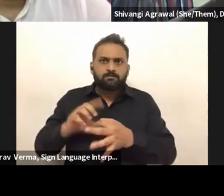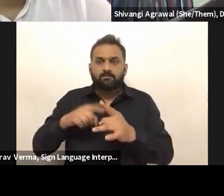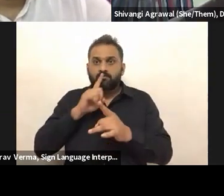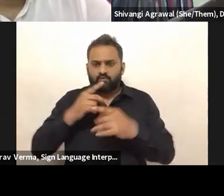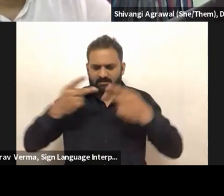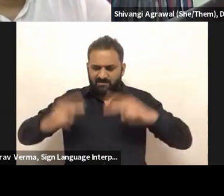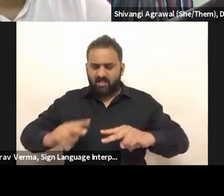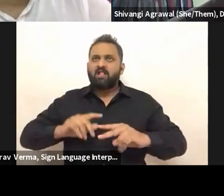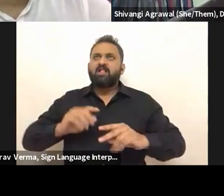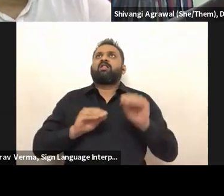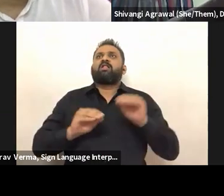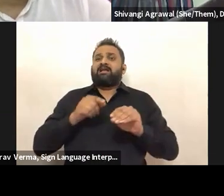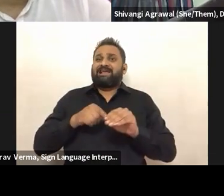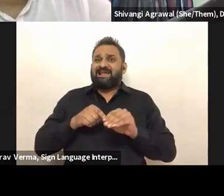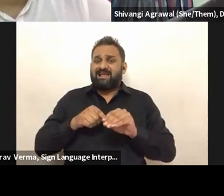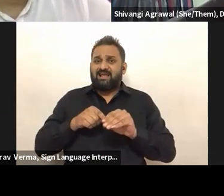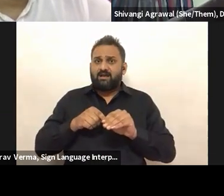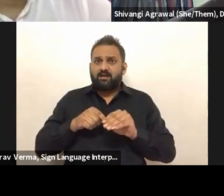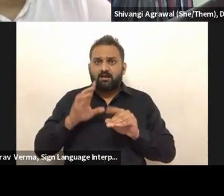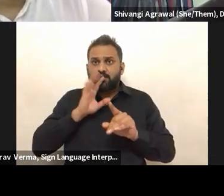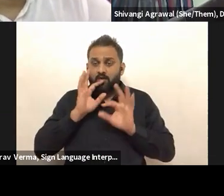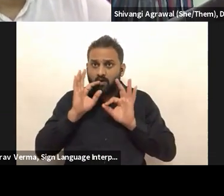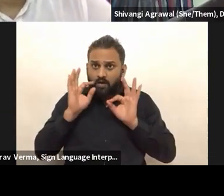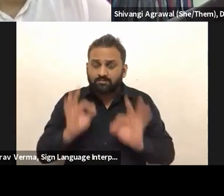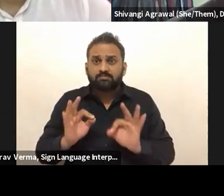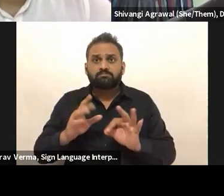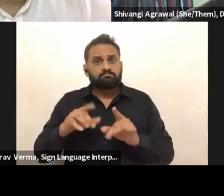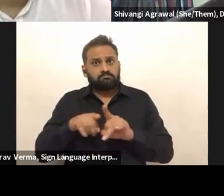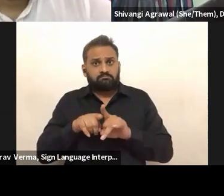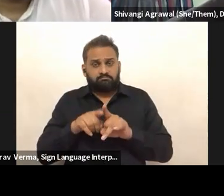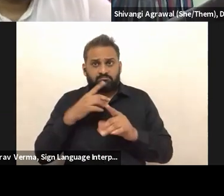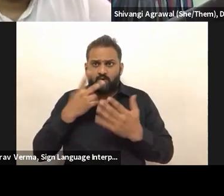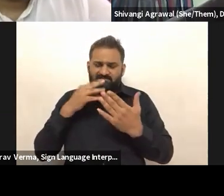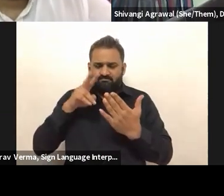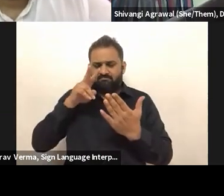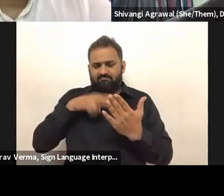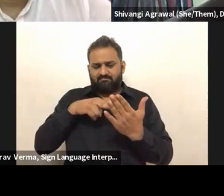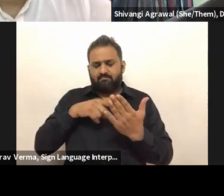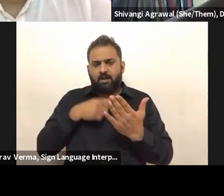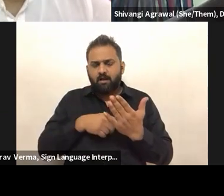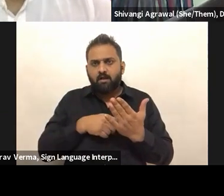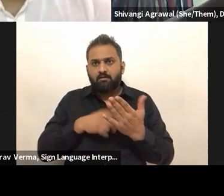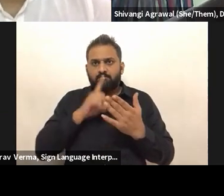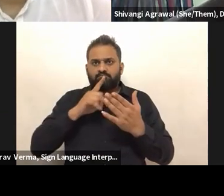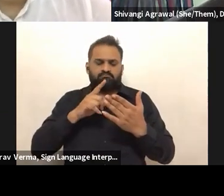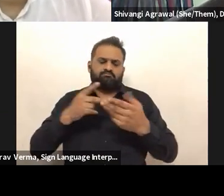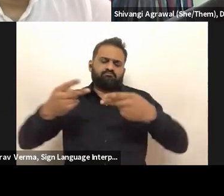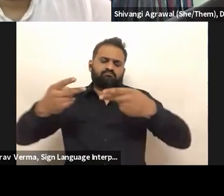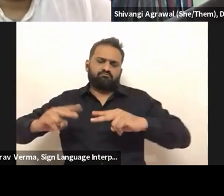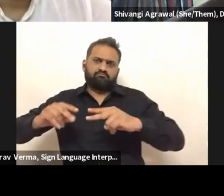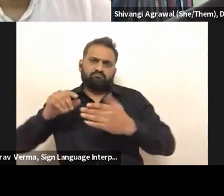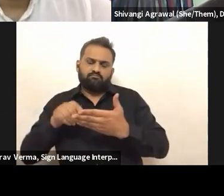translations, over the centuries. And when you read a progressive translations of the